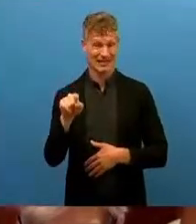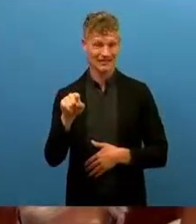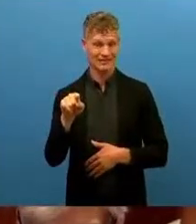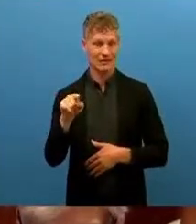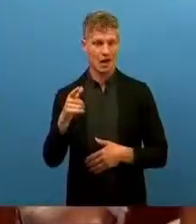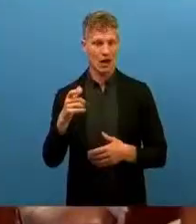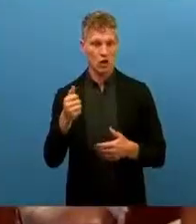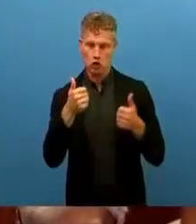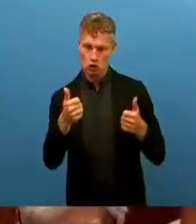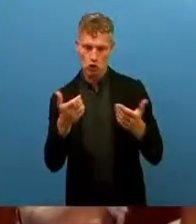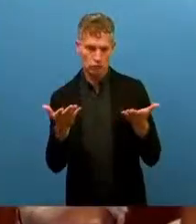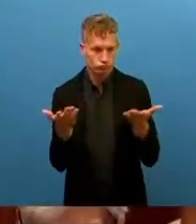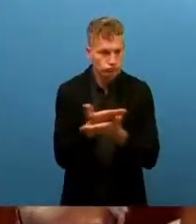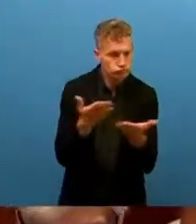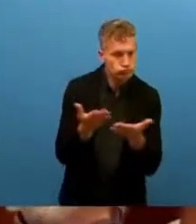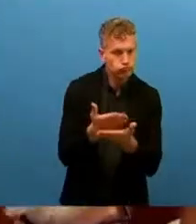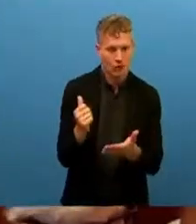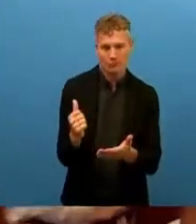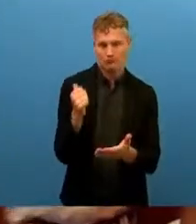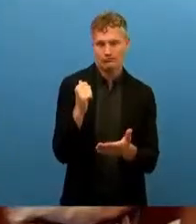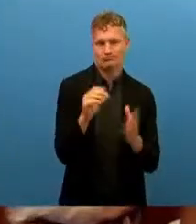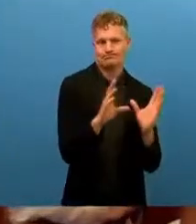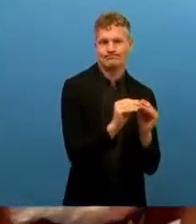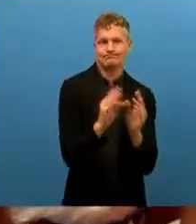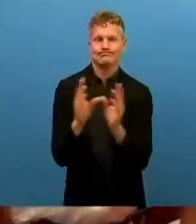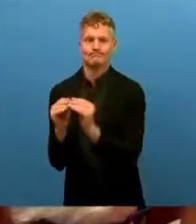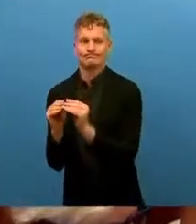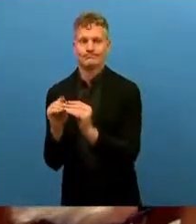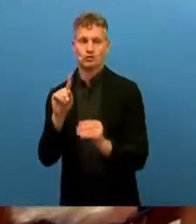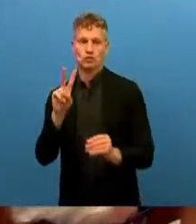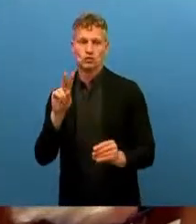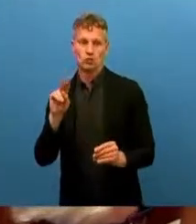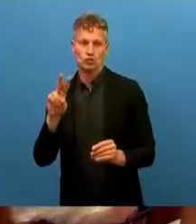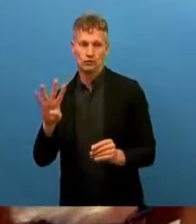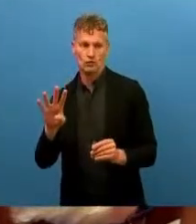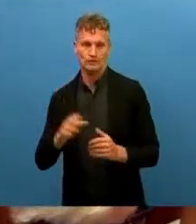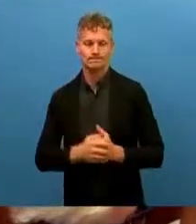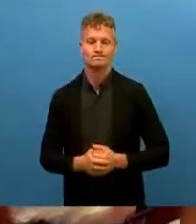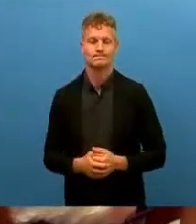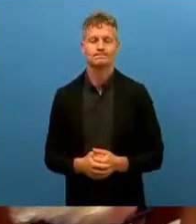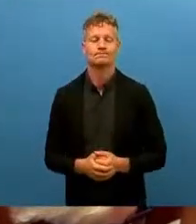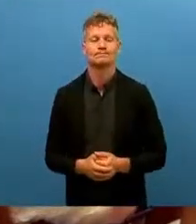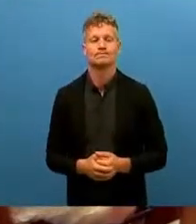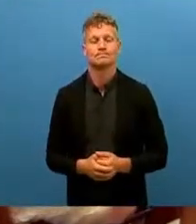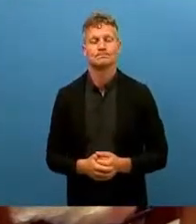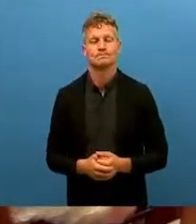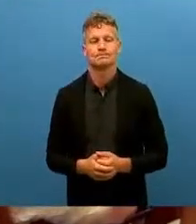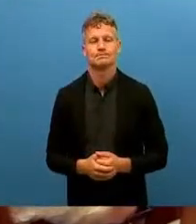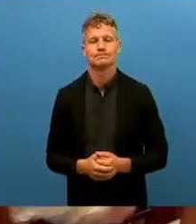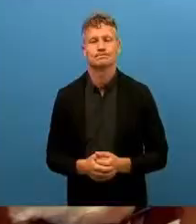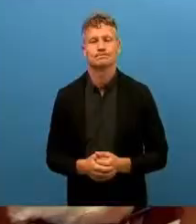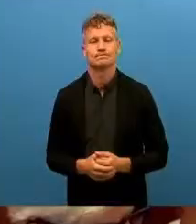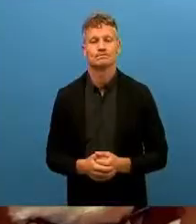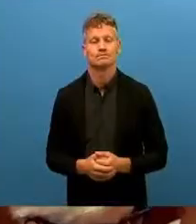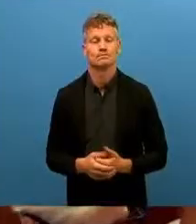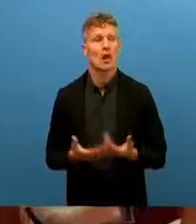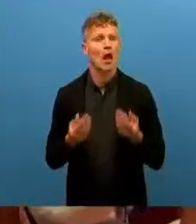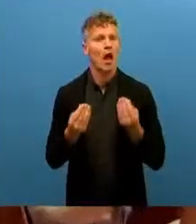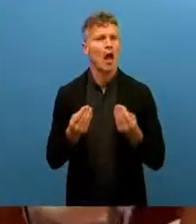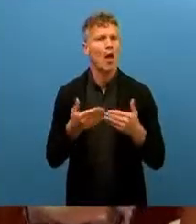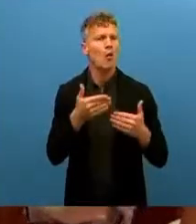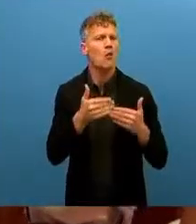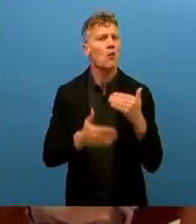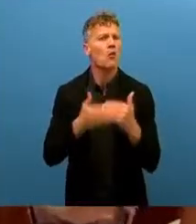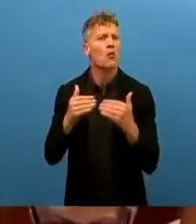Madam Chair, esteemed colleagues and delegates, the road toward equal participation is part